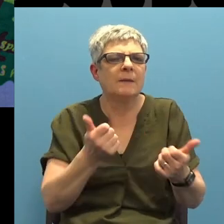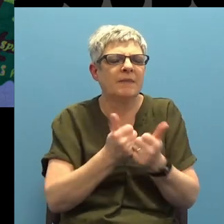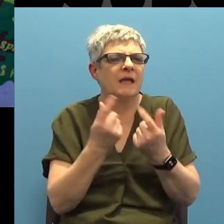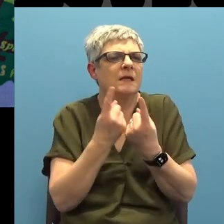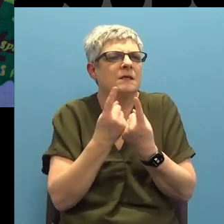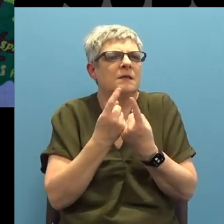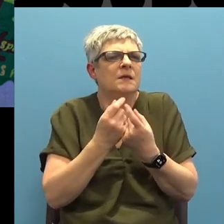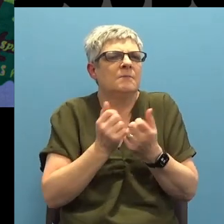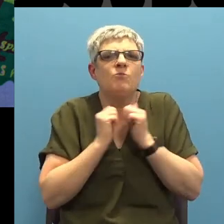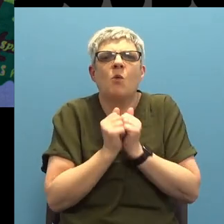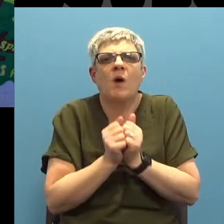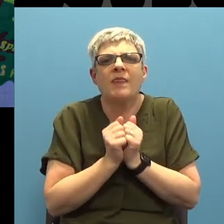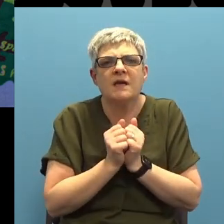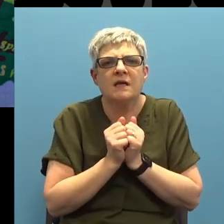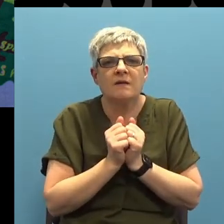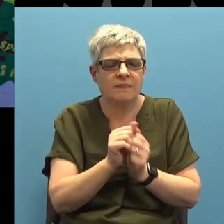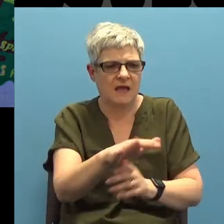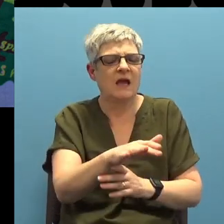fulfilling elsewhere.